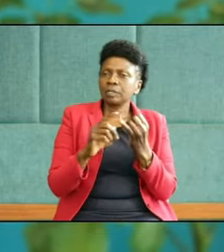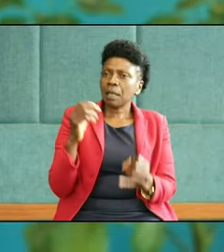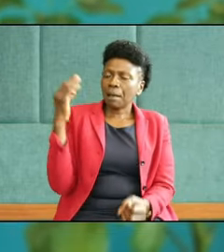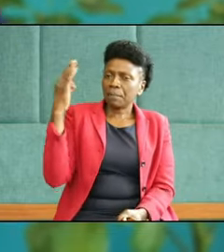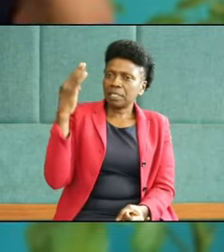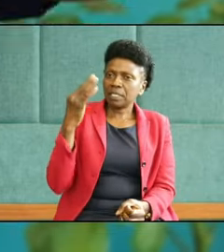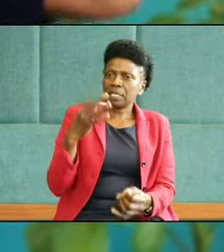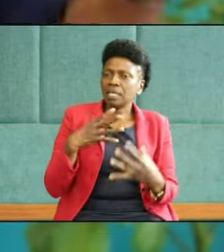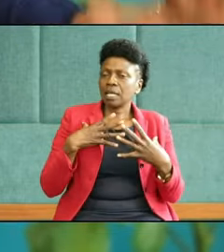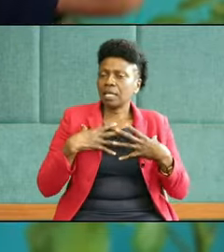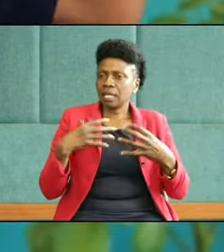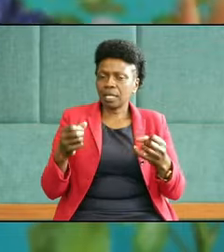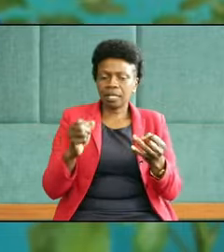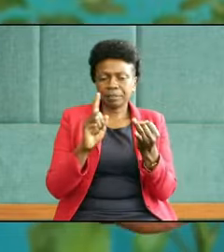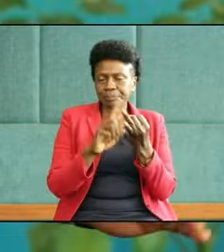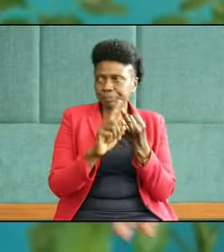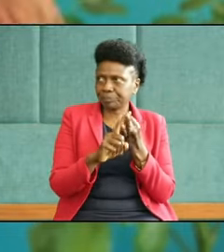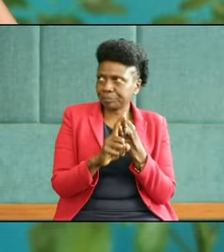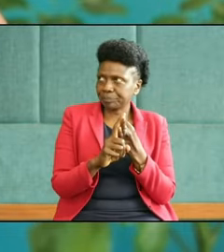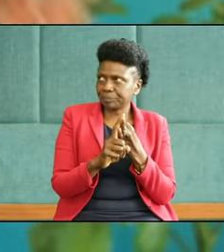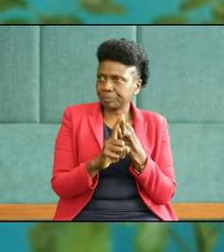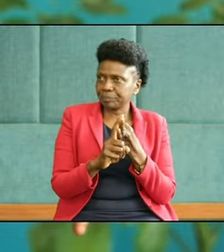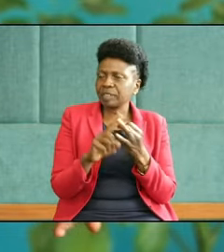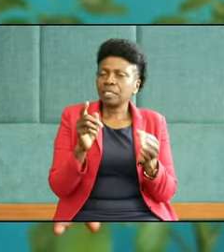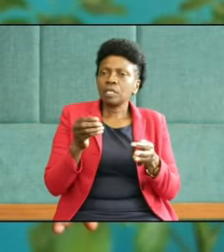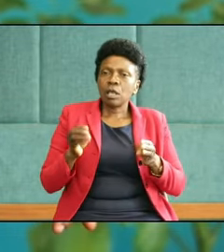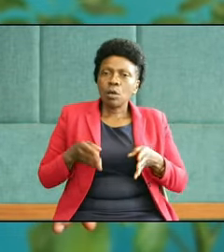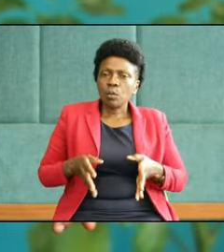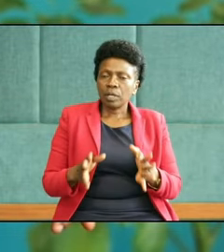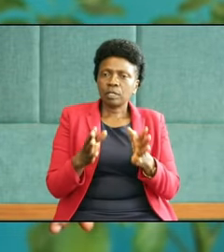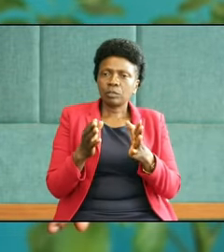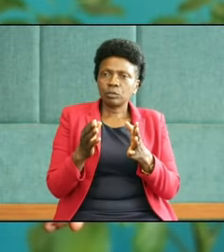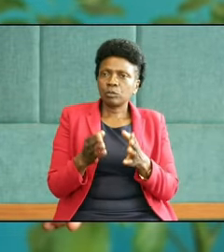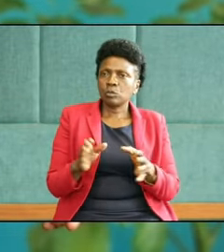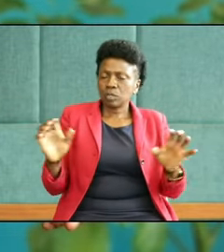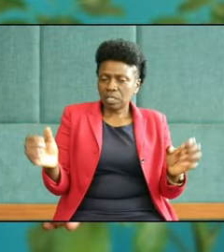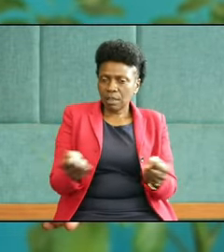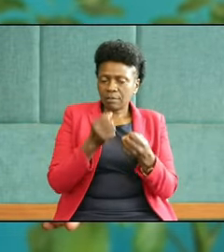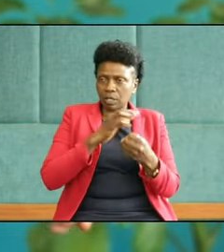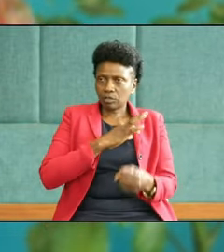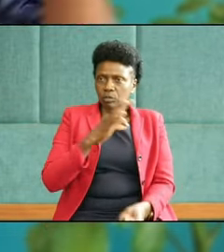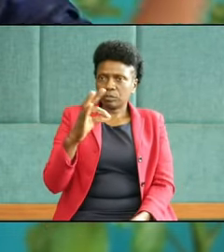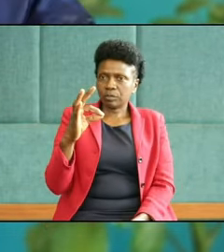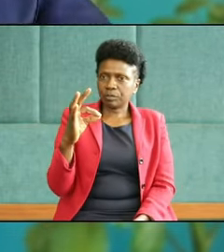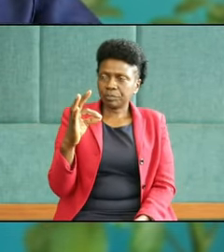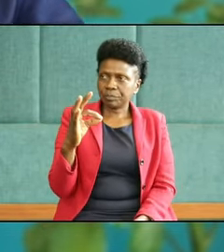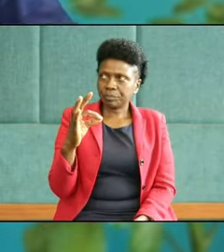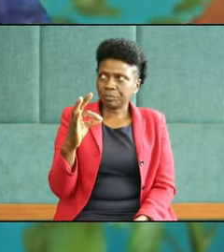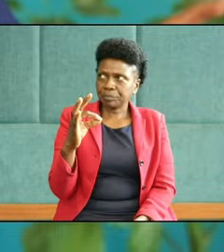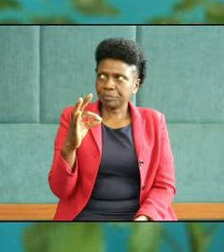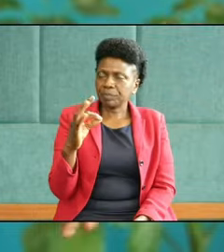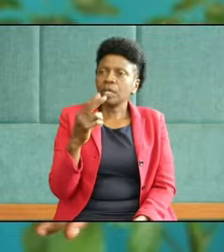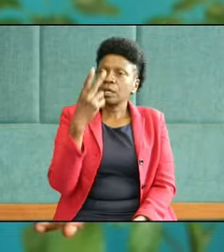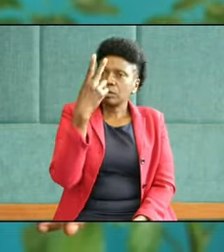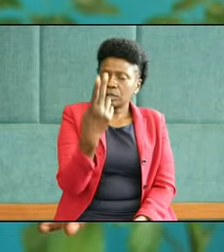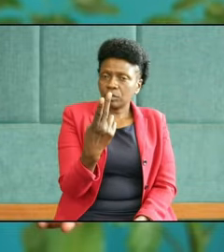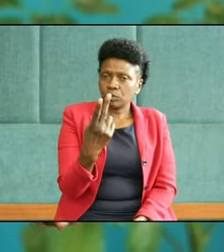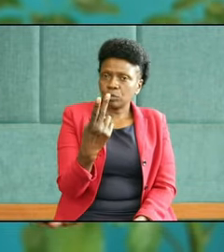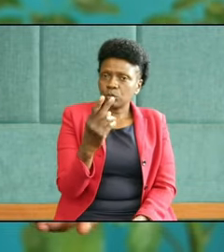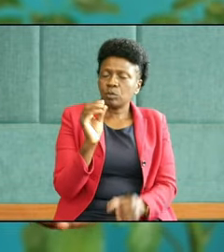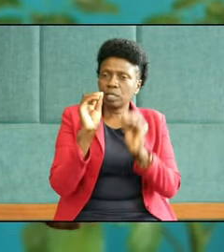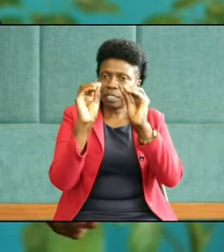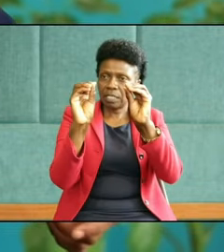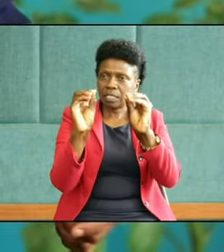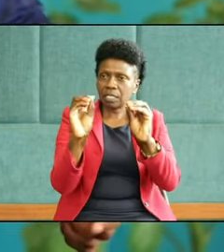a backup. But God's foremost medium to save lost soul is the preaching and the teaching of the gospel. Luke